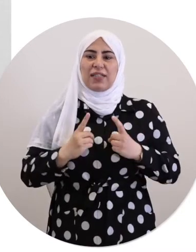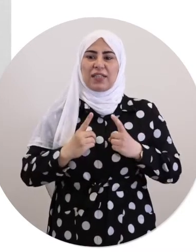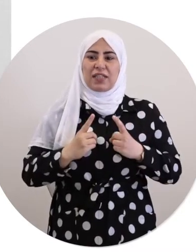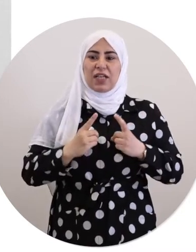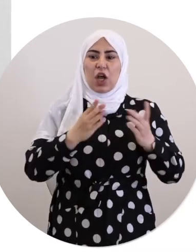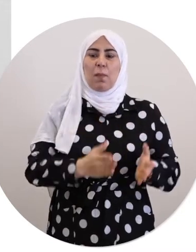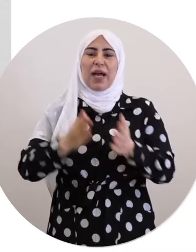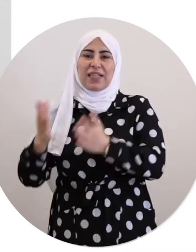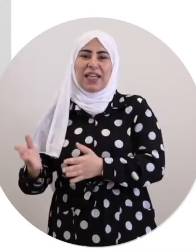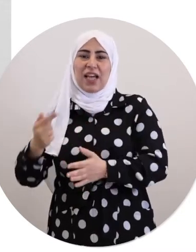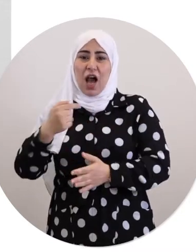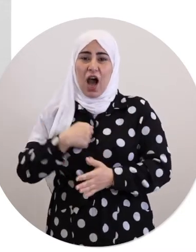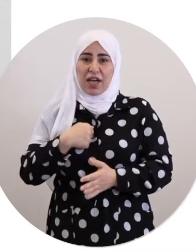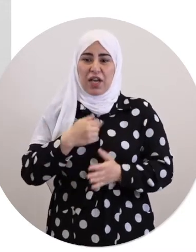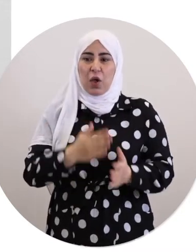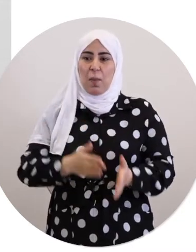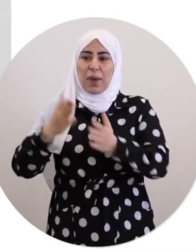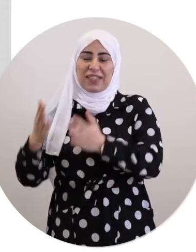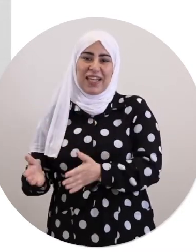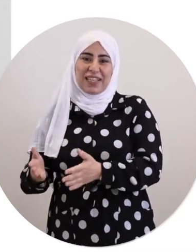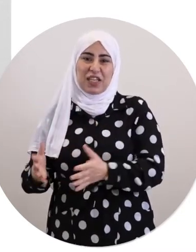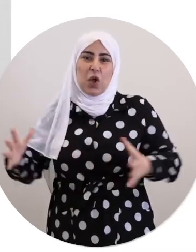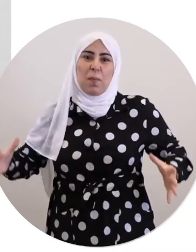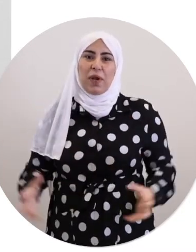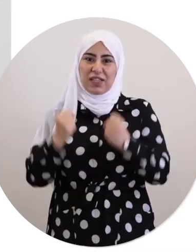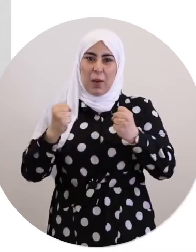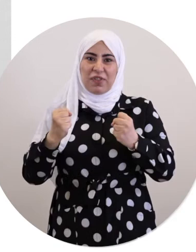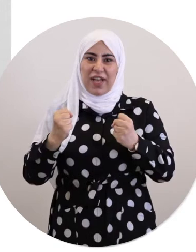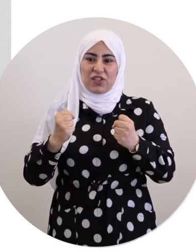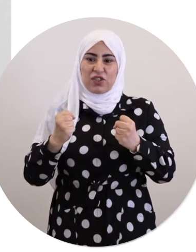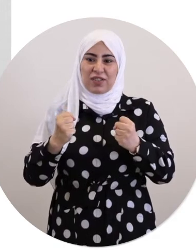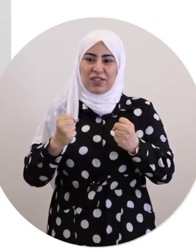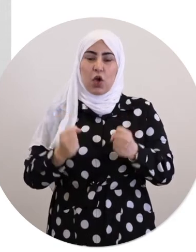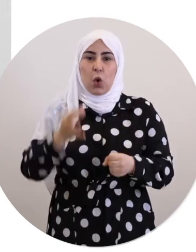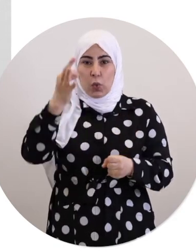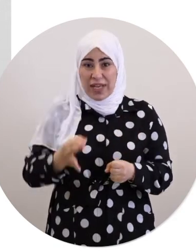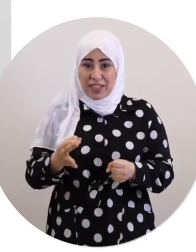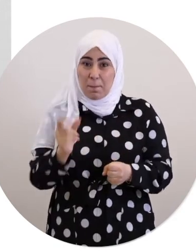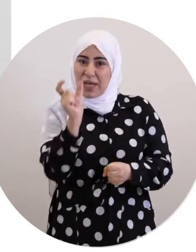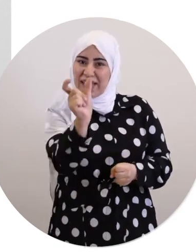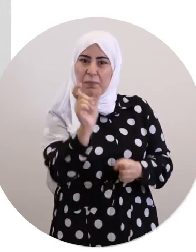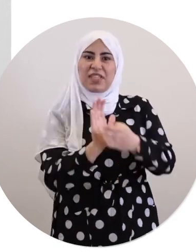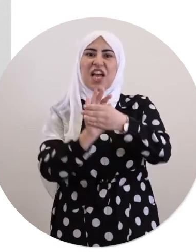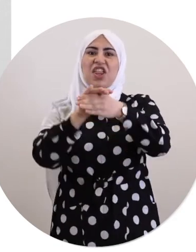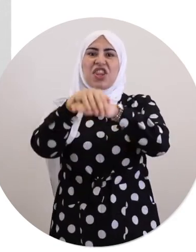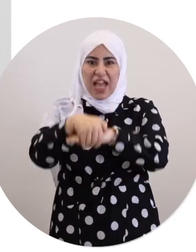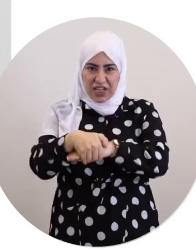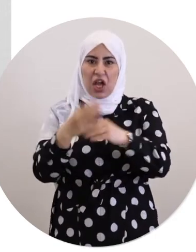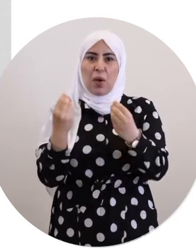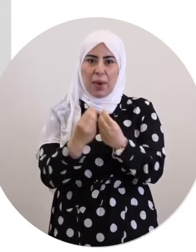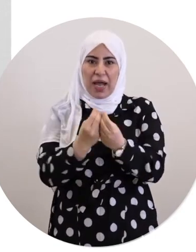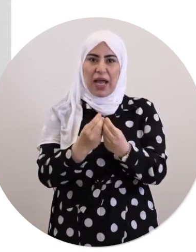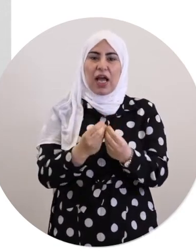paired with what? With than. No sooner than. So we're just going to replace it. As soon as I, if you see as soon